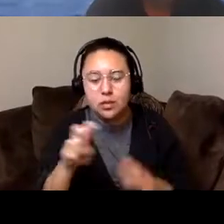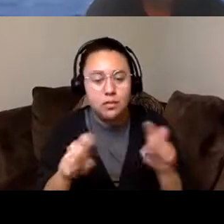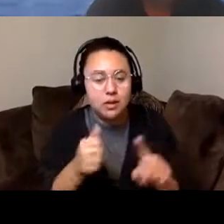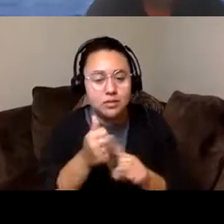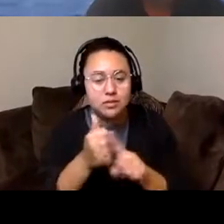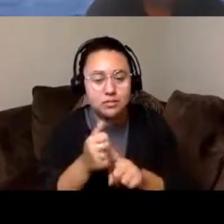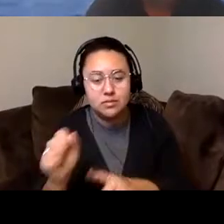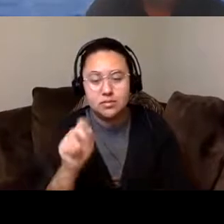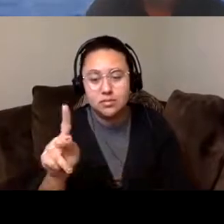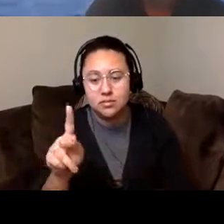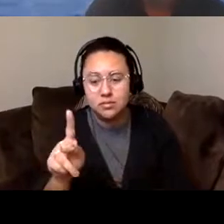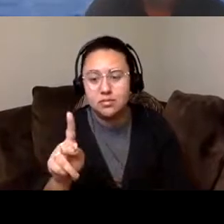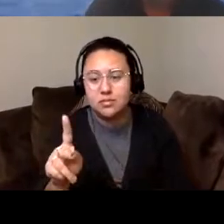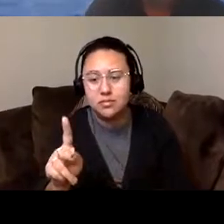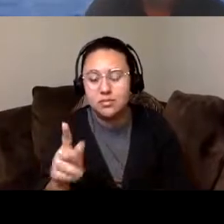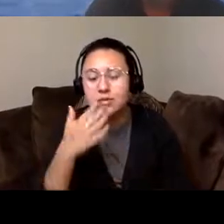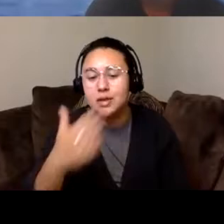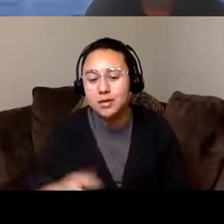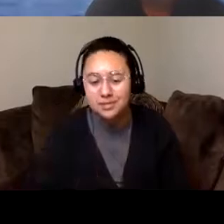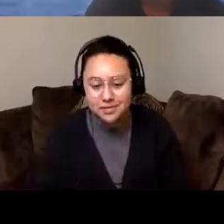So thanks.